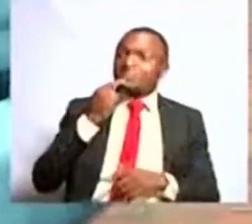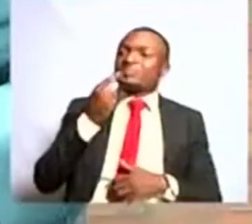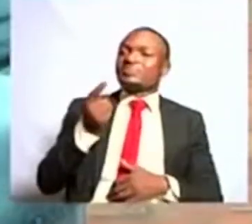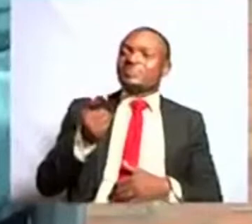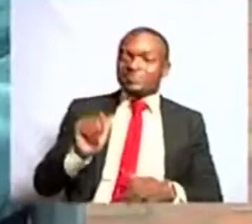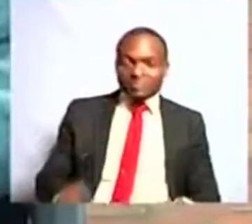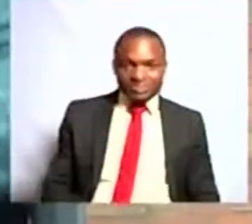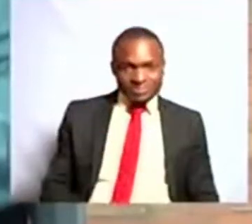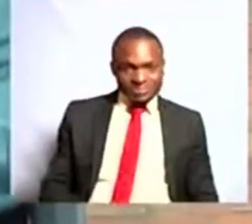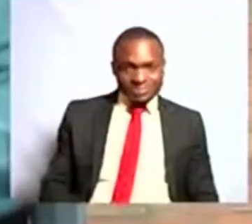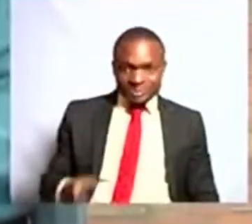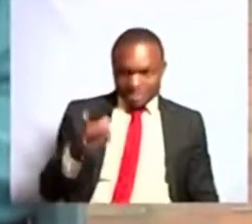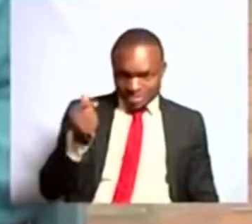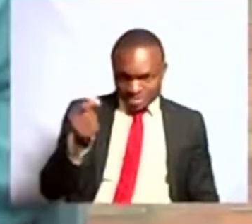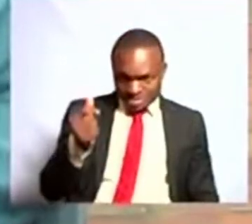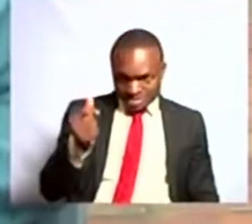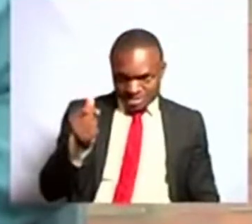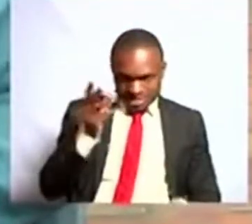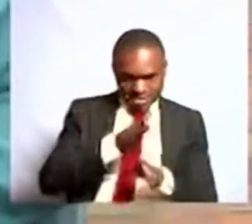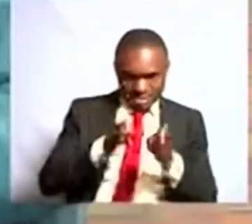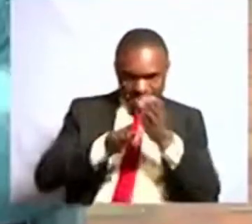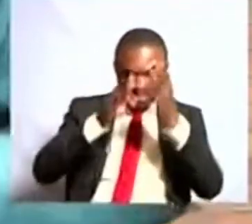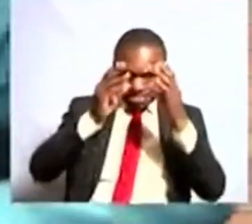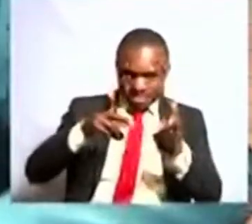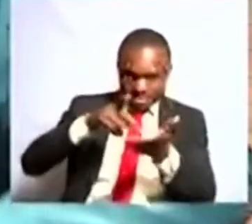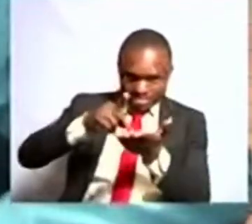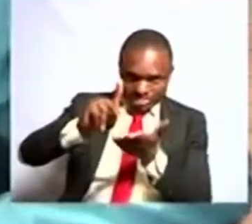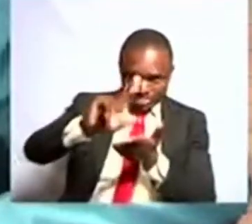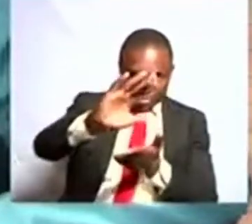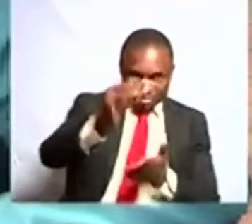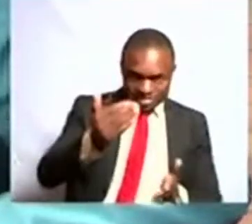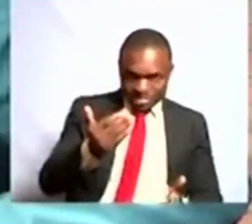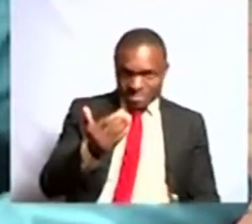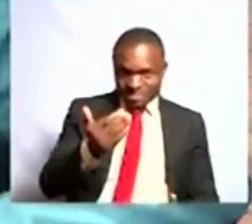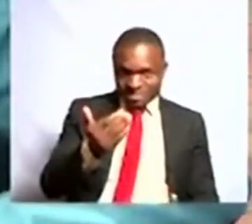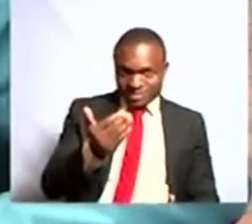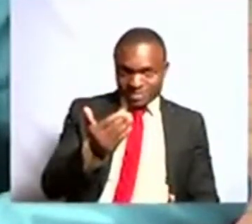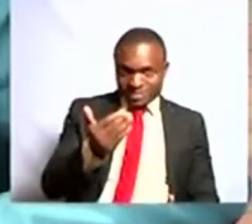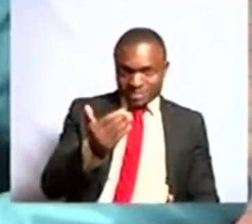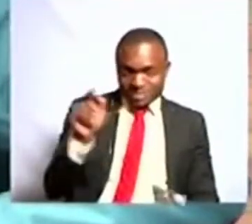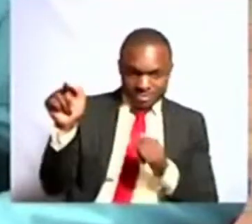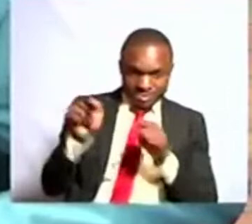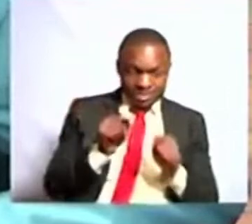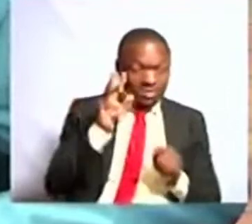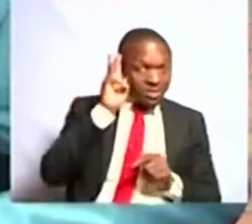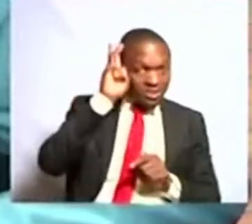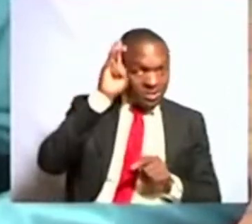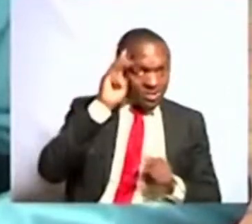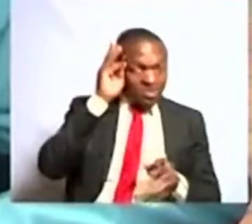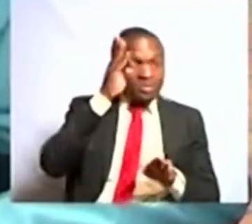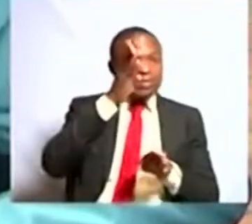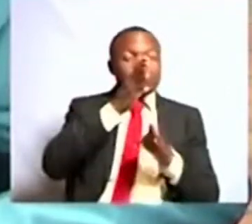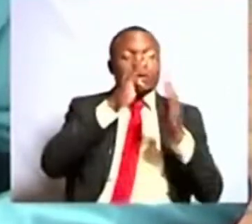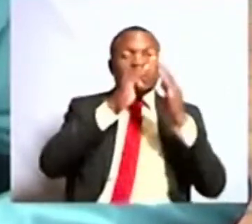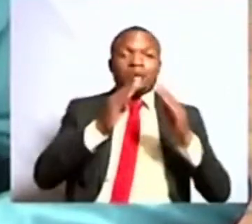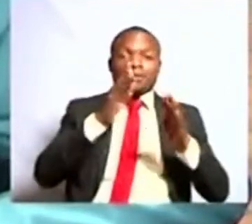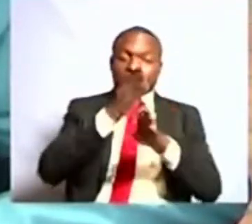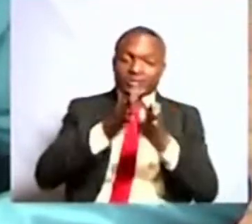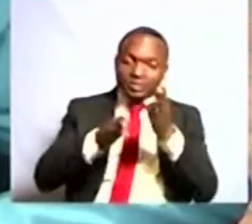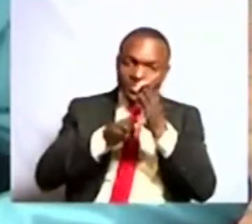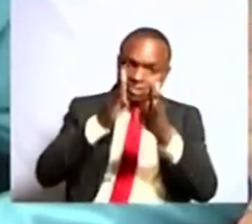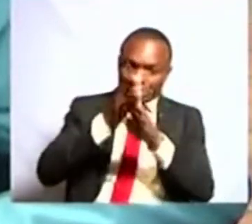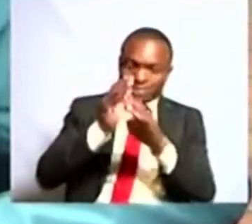that actually the money which the contractor paid back was from Ministry of Housing and